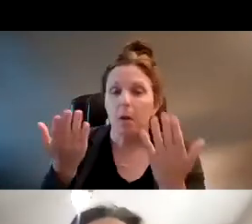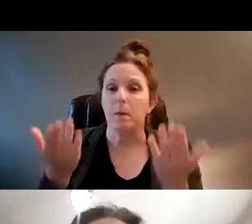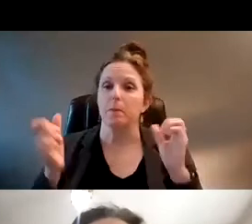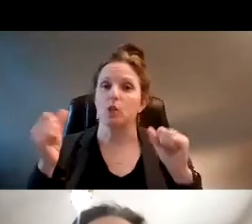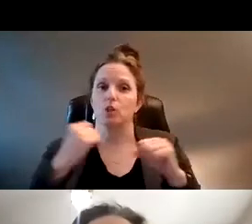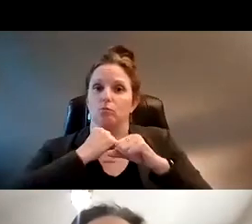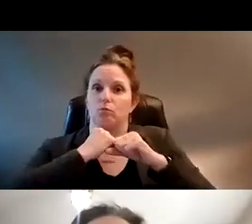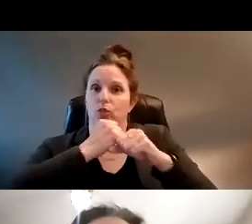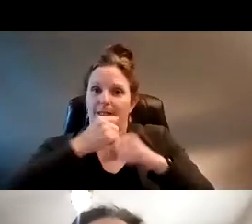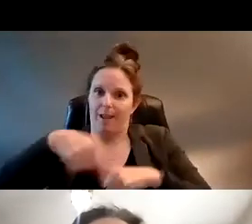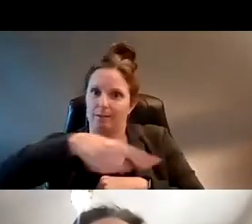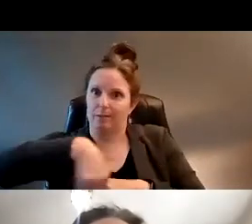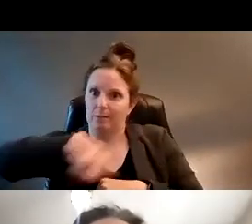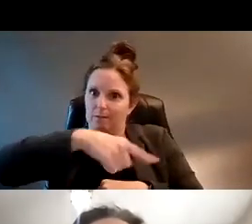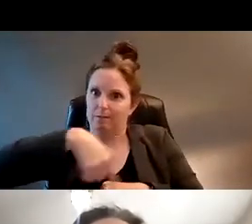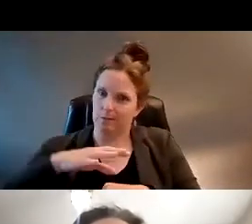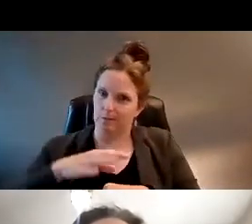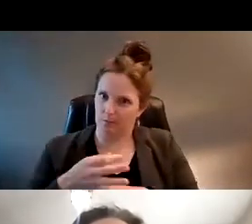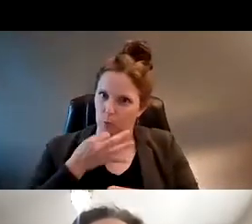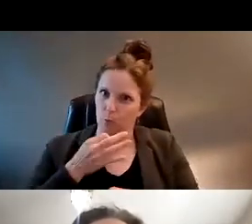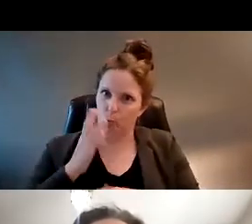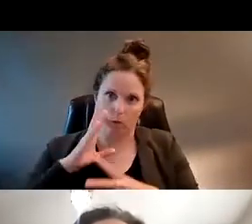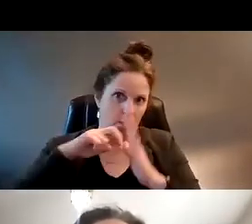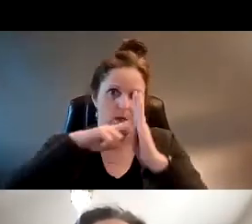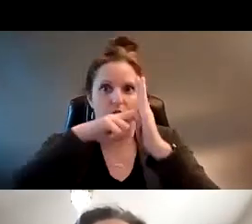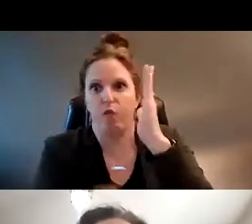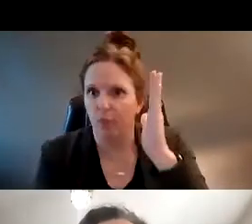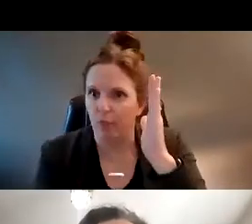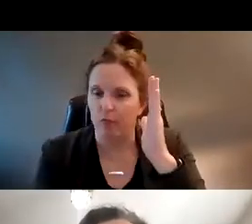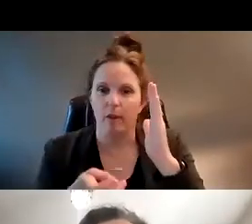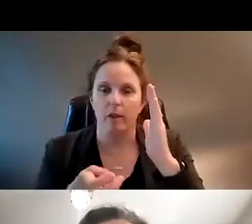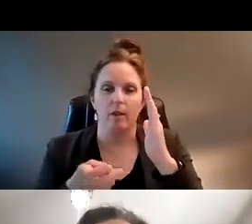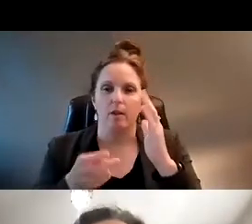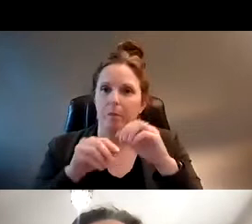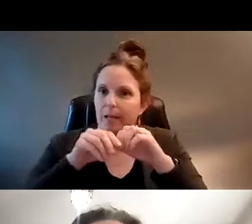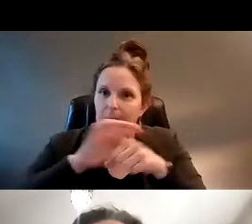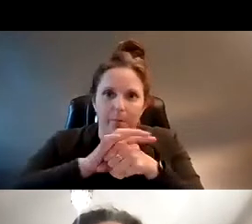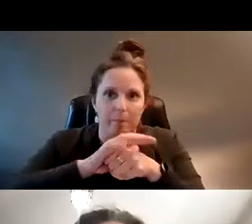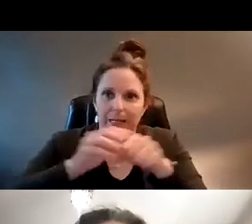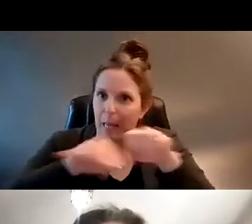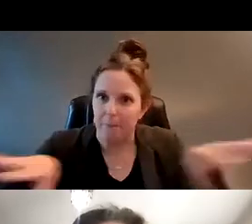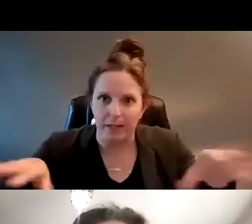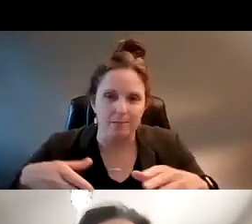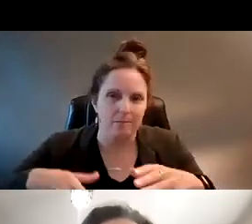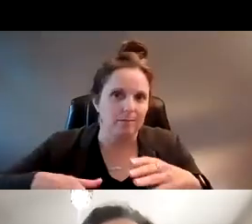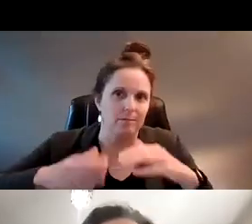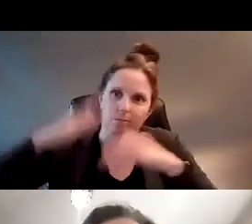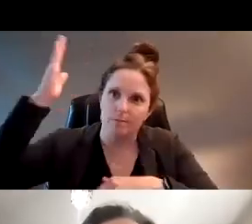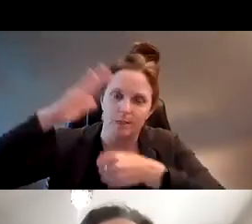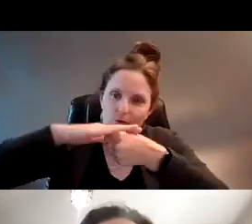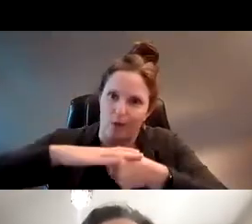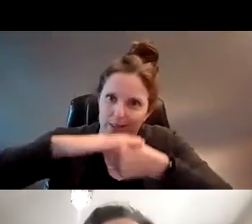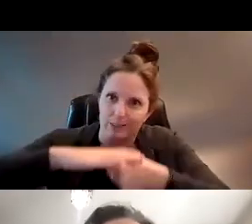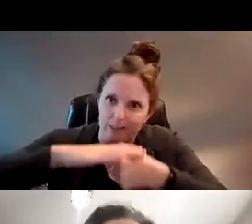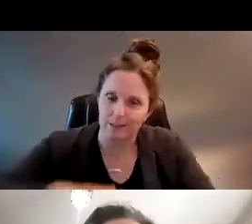about to really experience this major stress due to